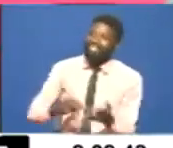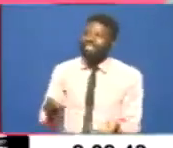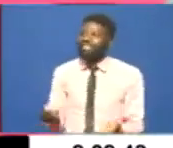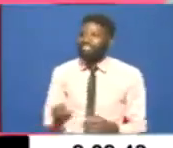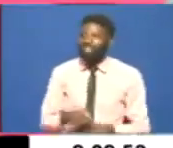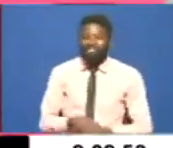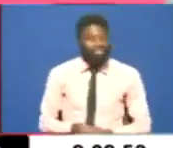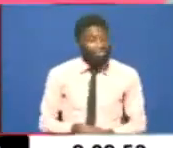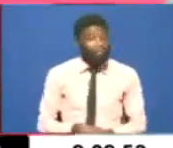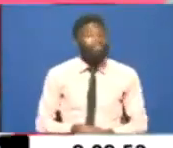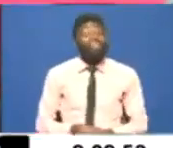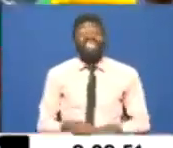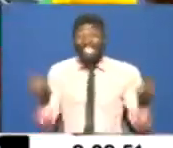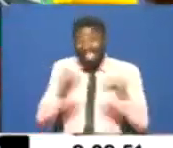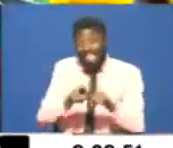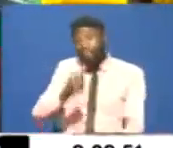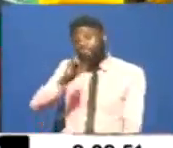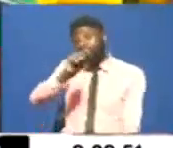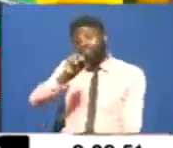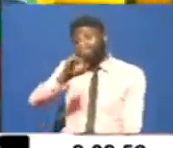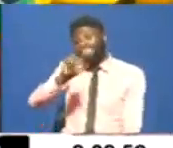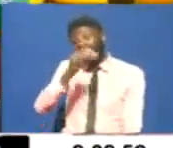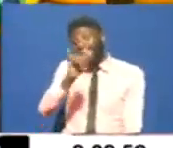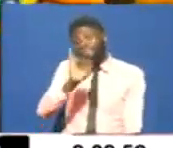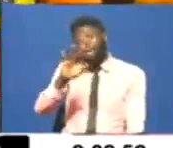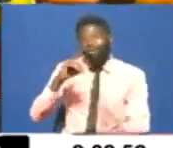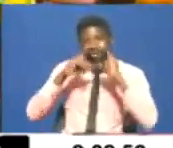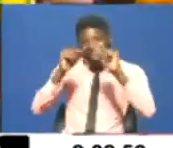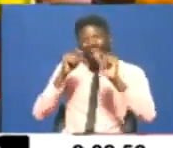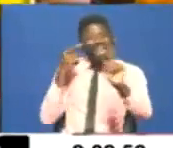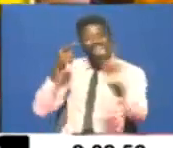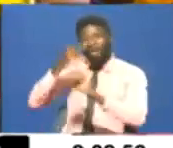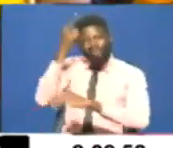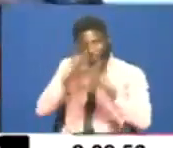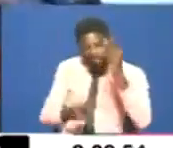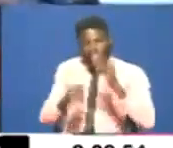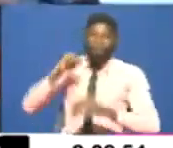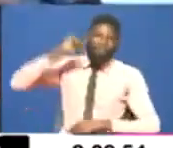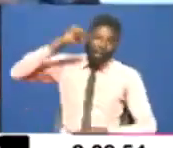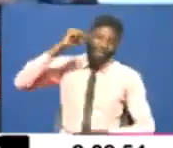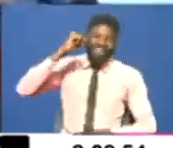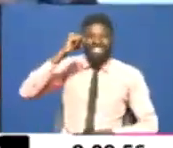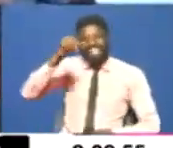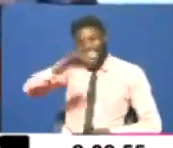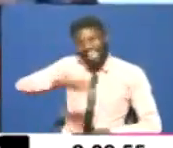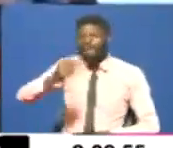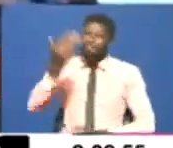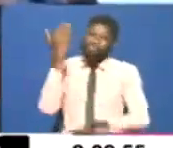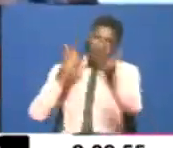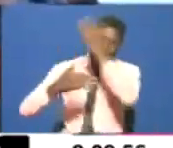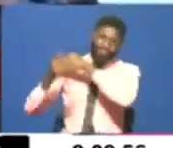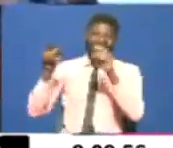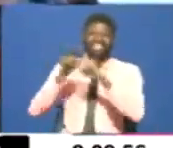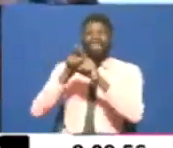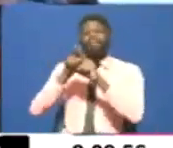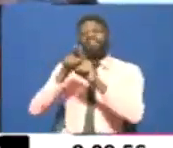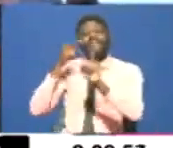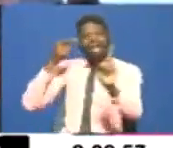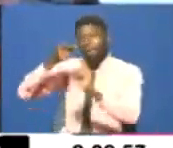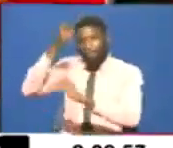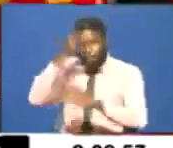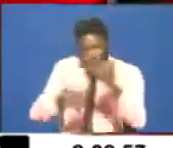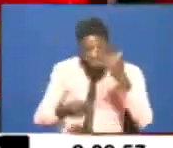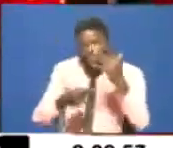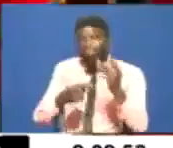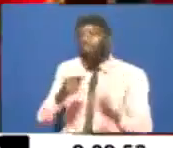Kahiga's sentiments appears to be pointing towards a political course charted in the past by those determined to tilt the scale against the